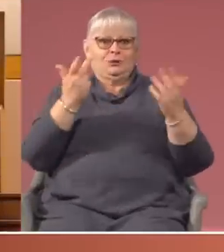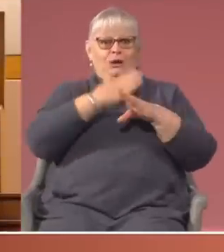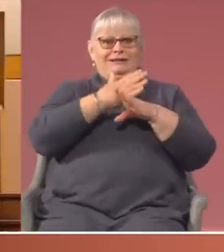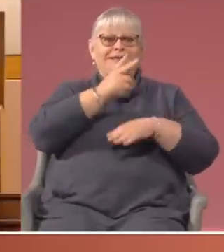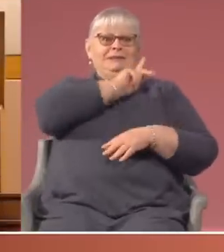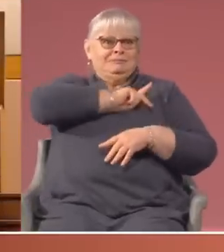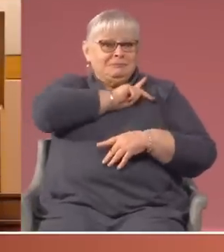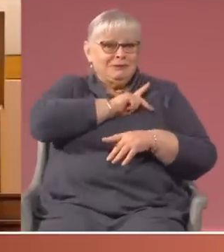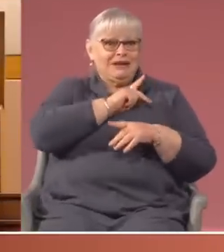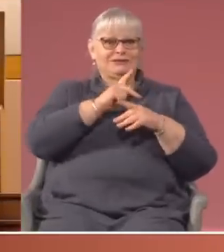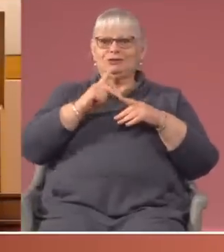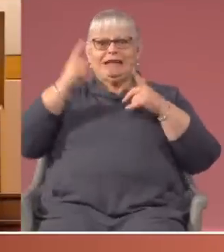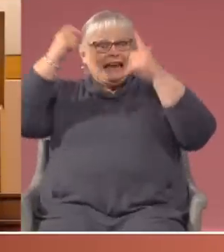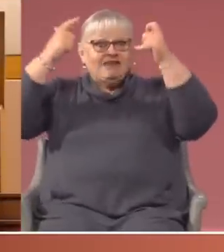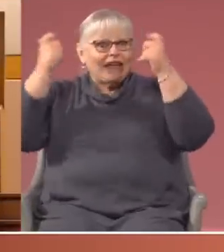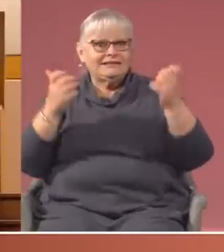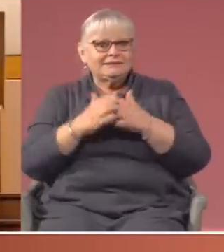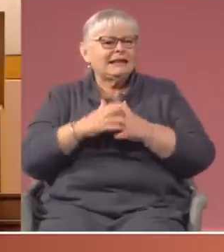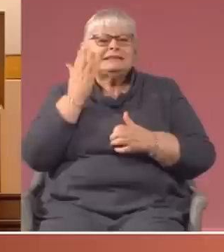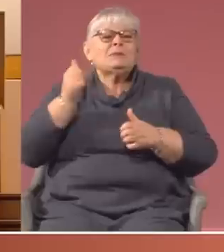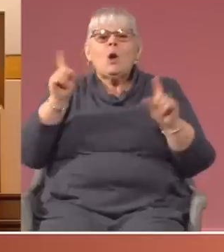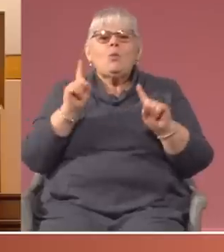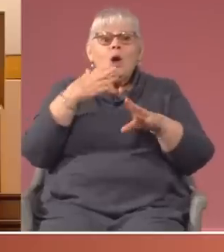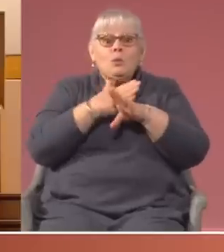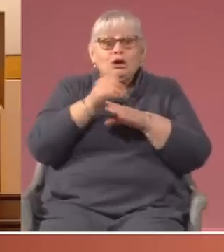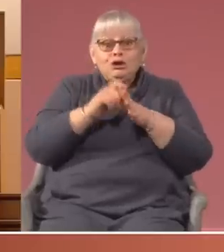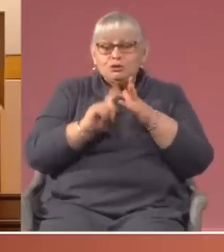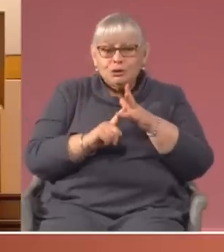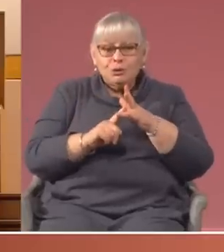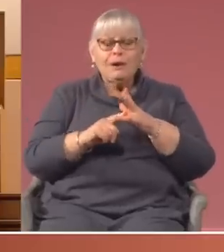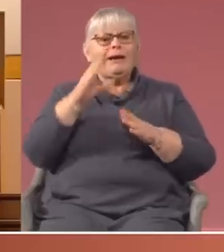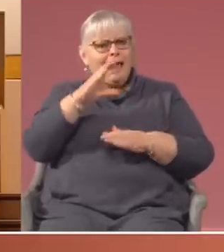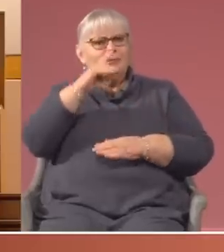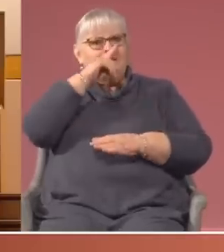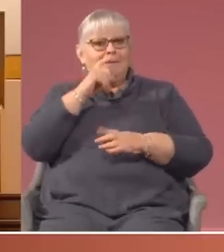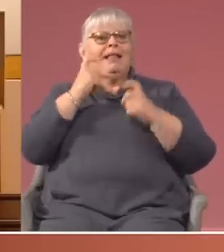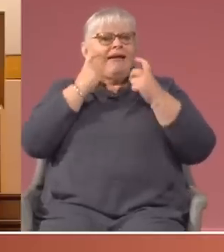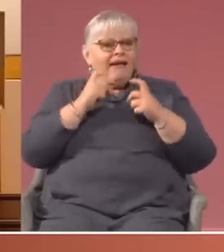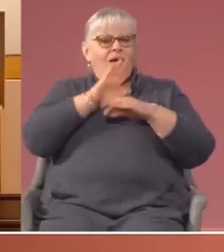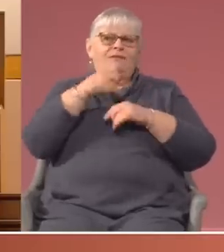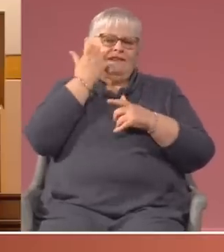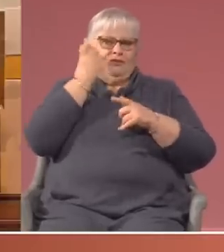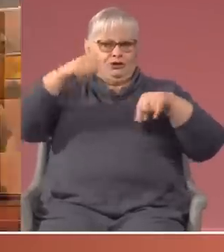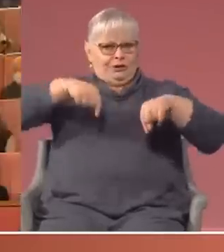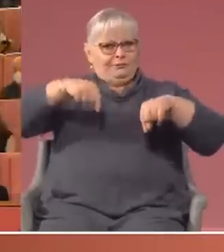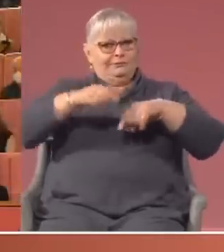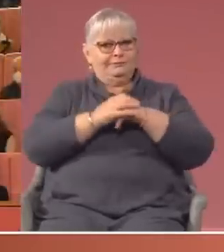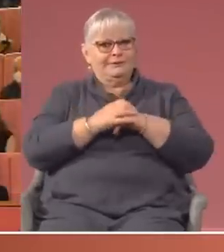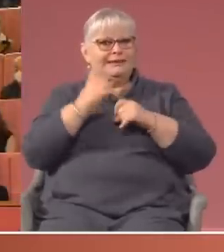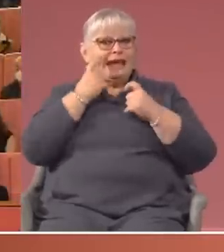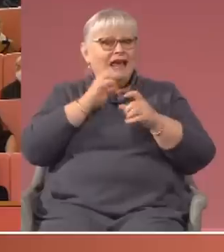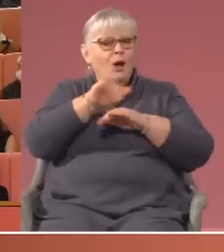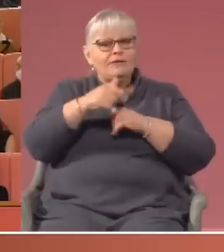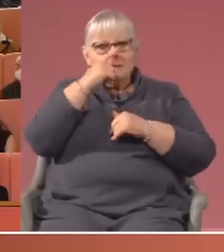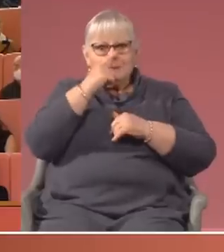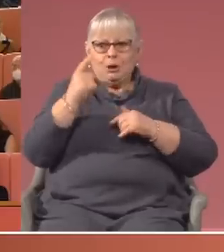and innovators. No matter what job Canberrans do, they care about the future of this city. They care about the people who live